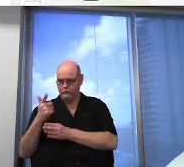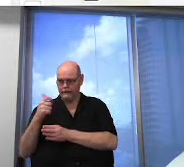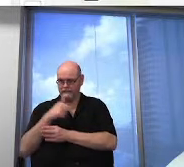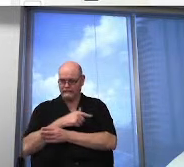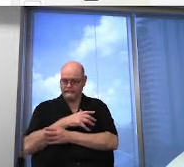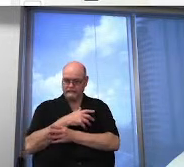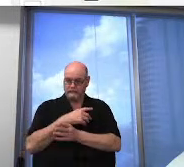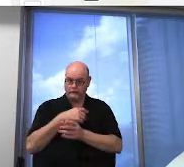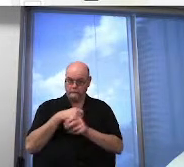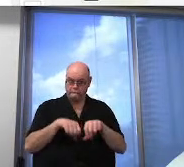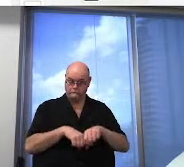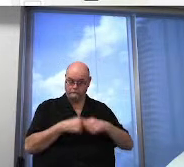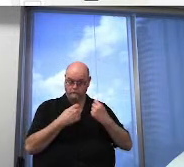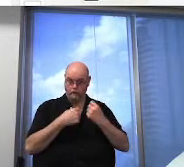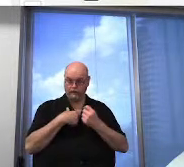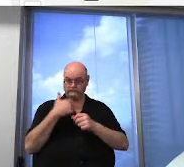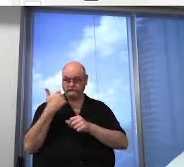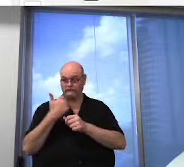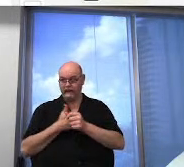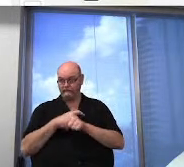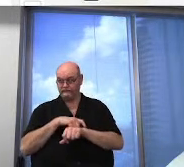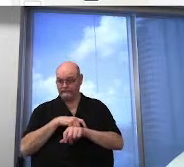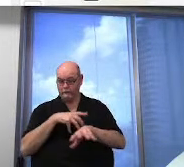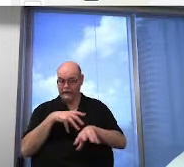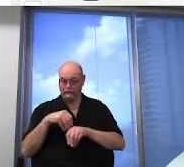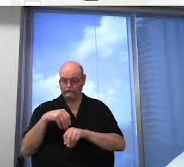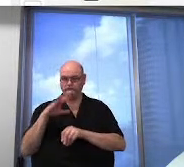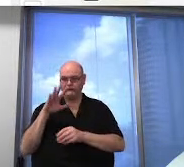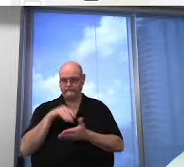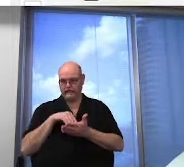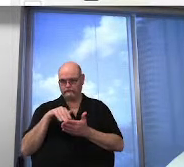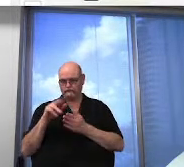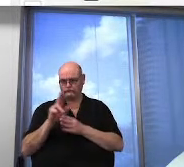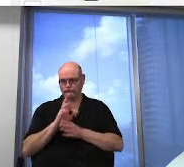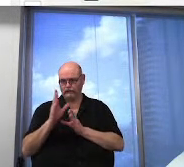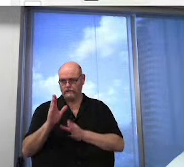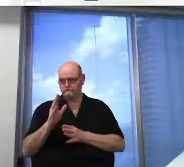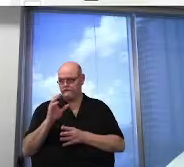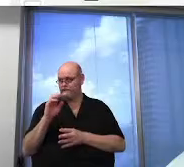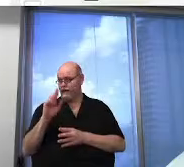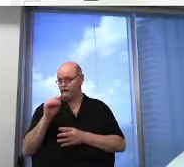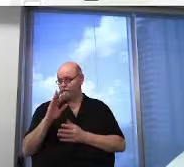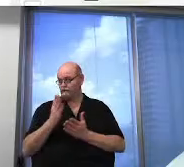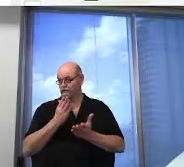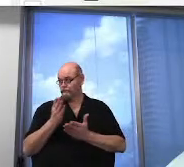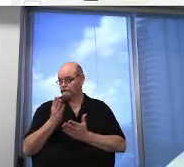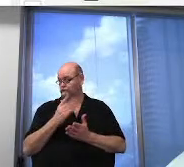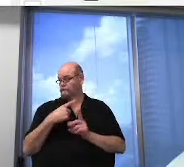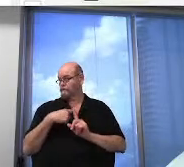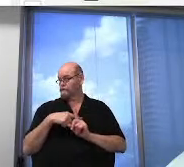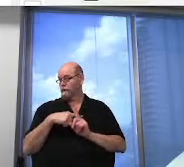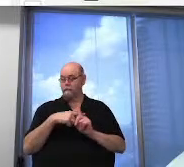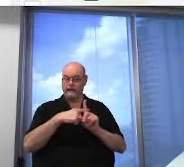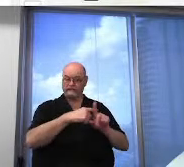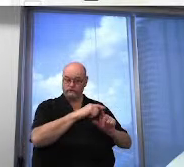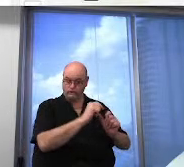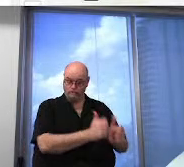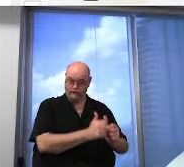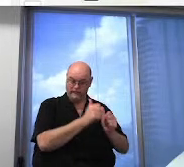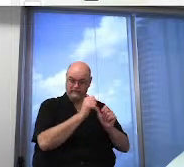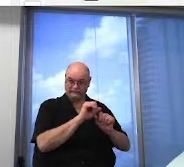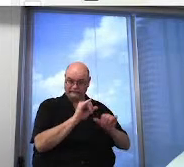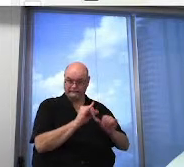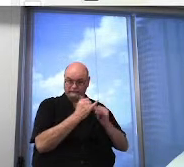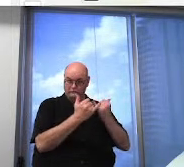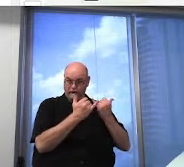broken. Every time we have an outage, you have 5,000 customers out of service. Okay. Plus, you are degrading this system